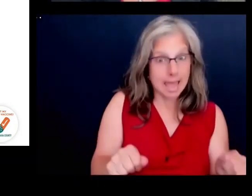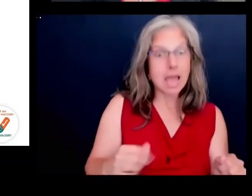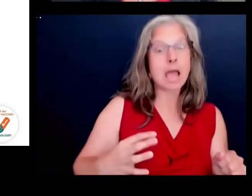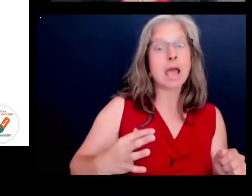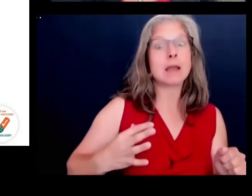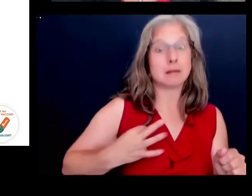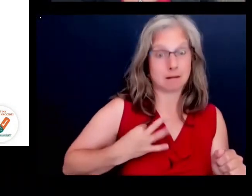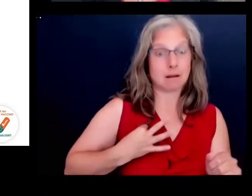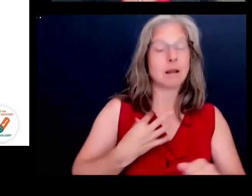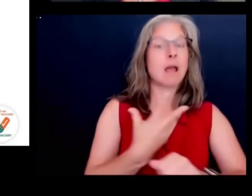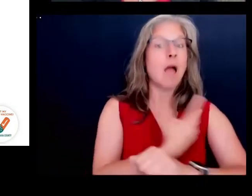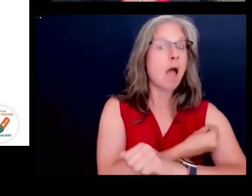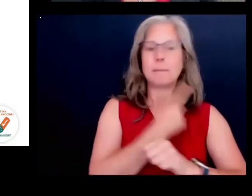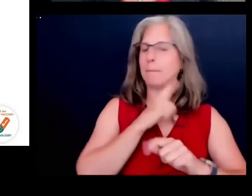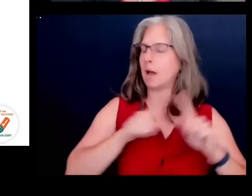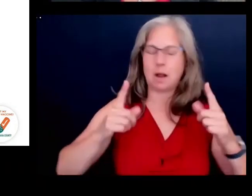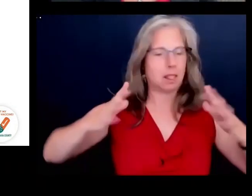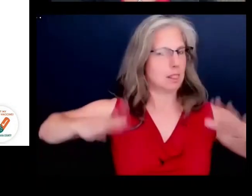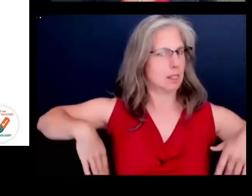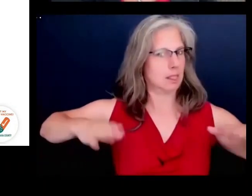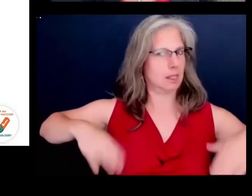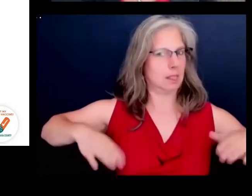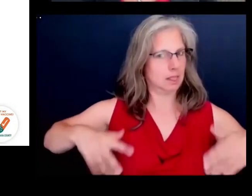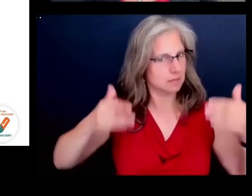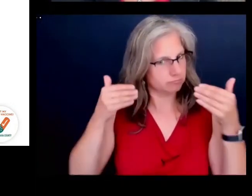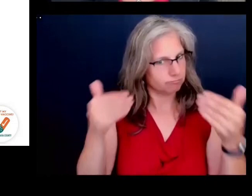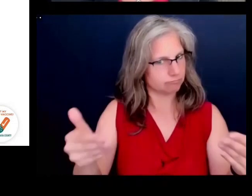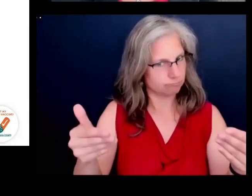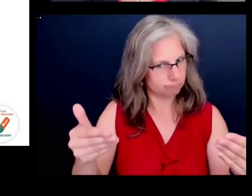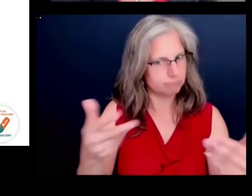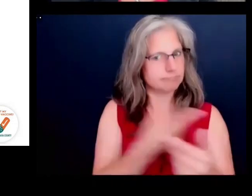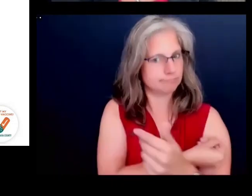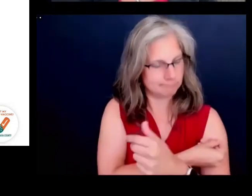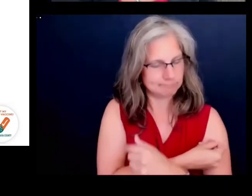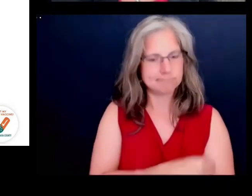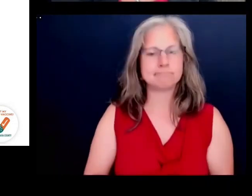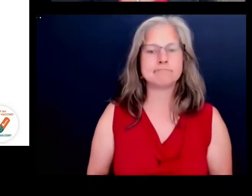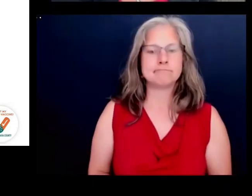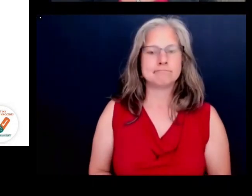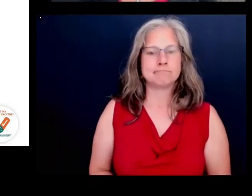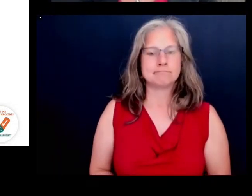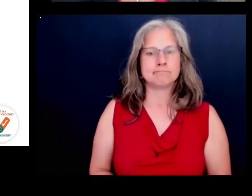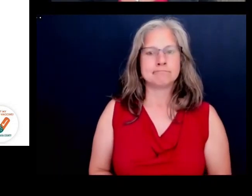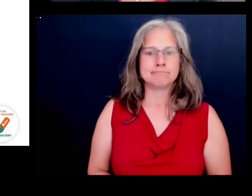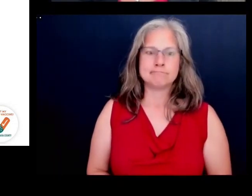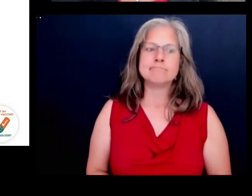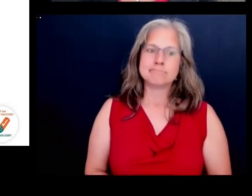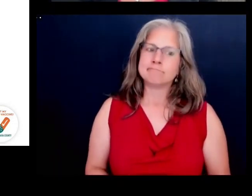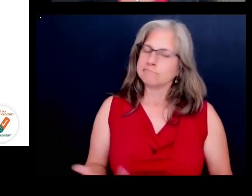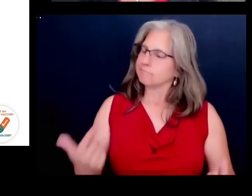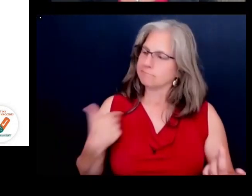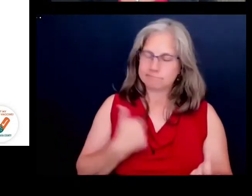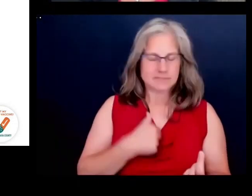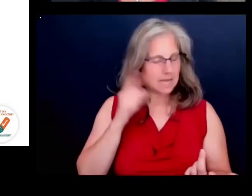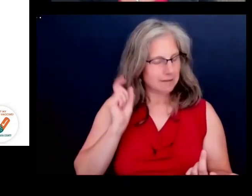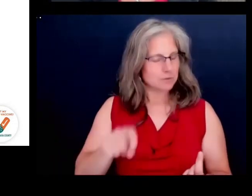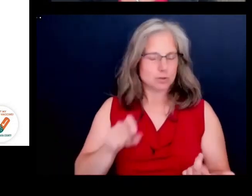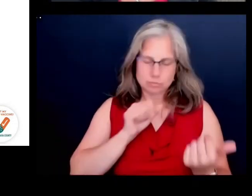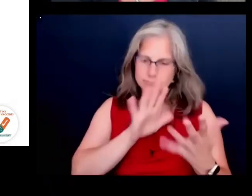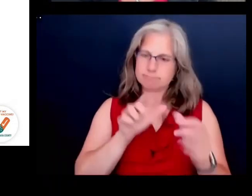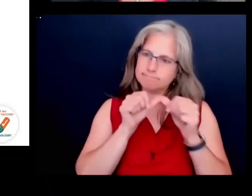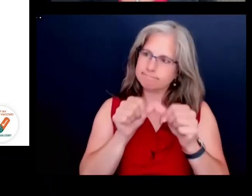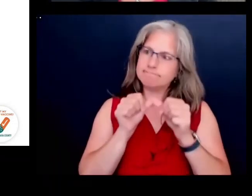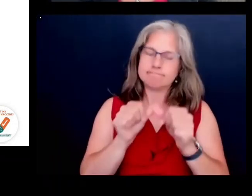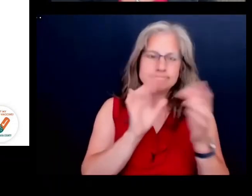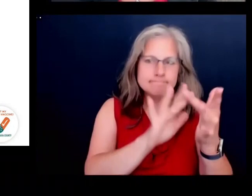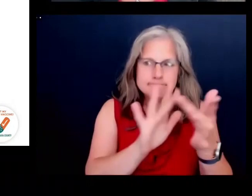149,683 eligible people in our county still unvaccinated. So we have our work set out. We